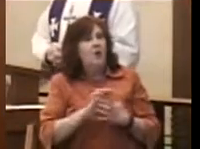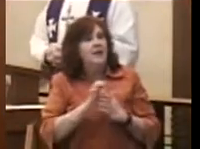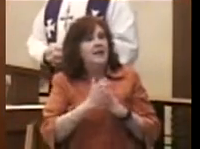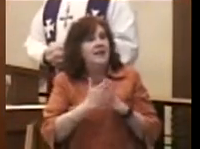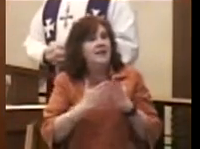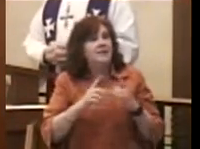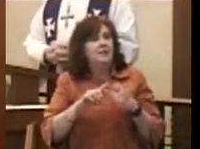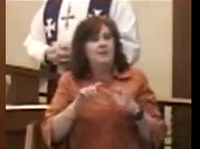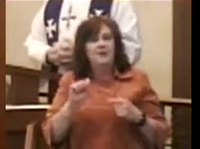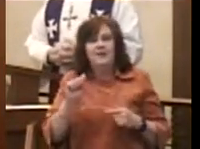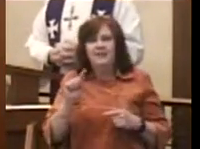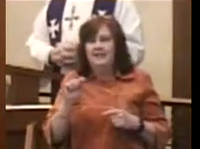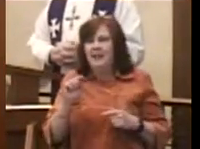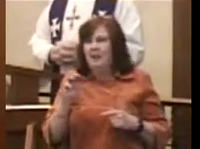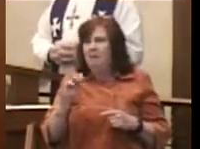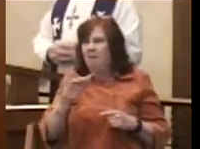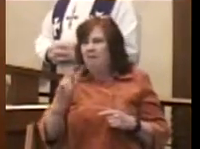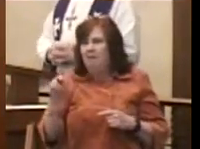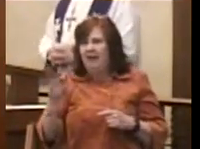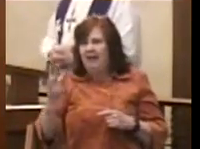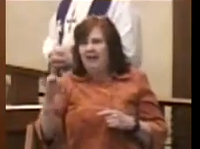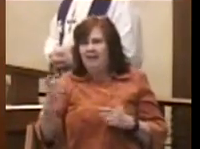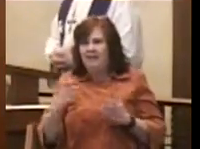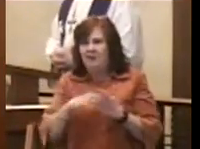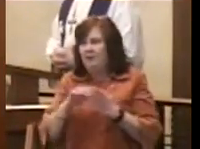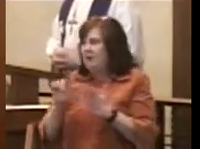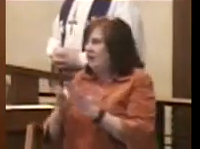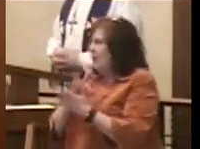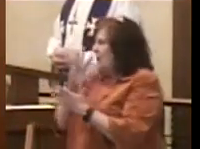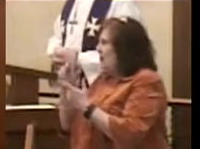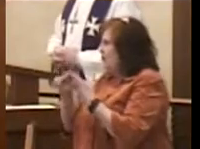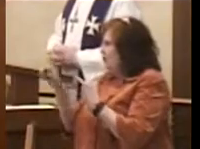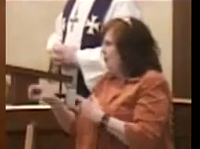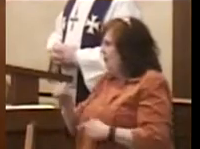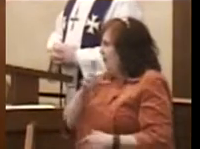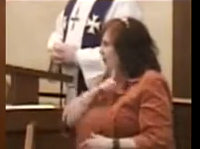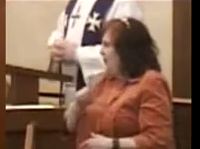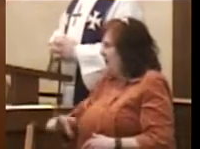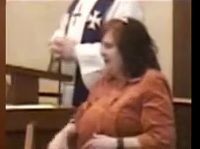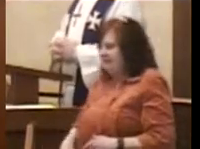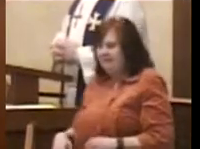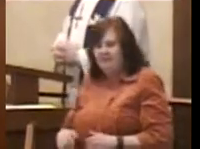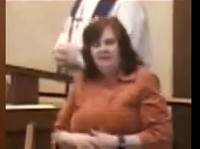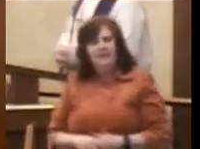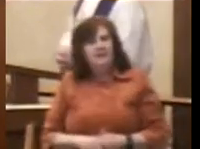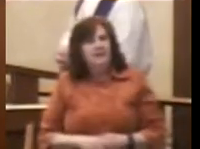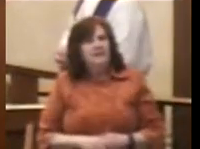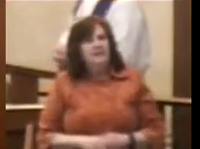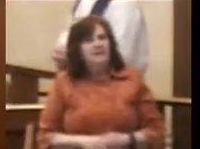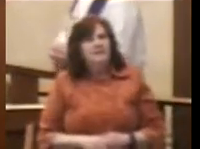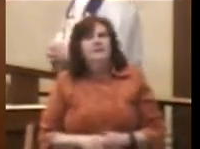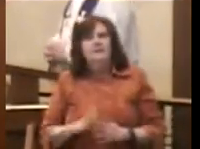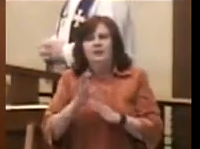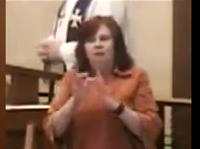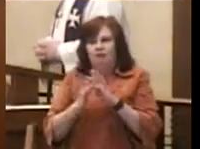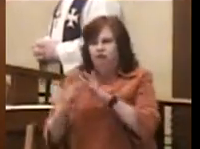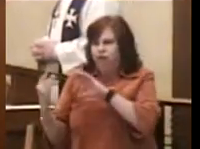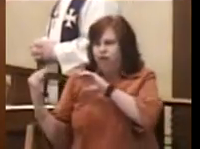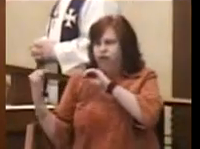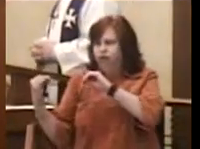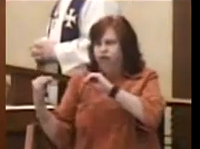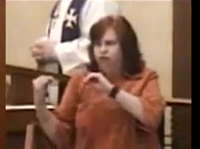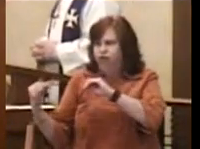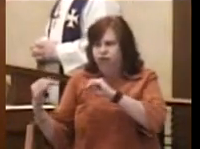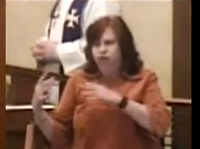Gospel according to St. Mark, the 8th chapter. Glory to you, Lord. Then Jesus began to teach them that the Son of